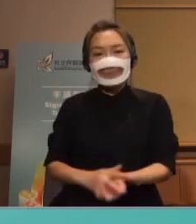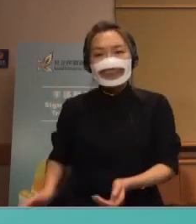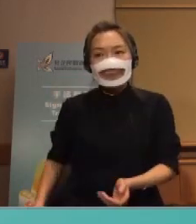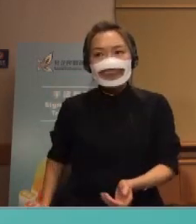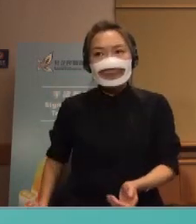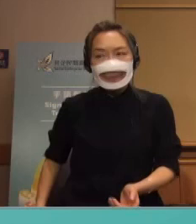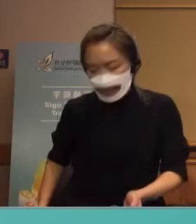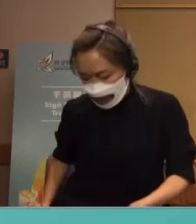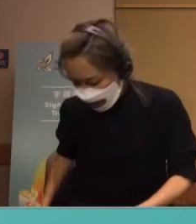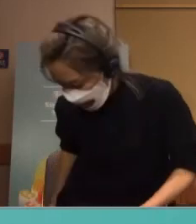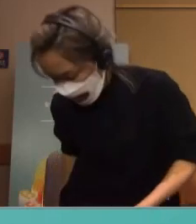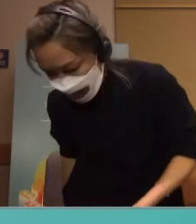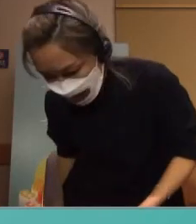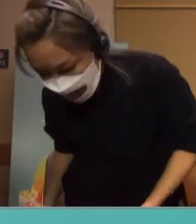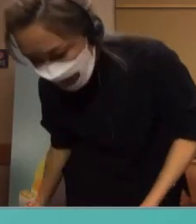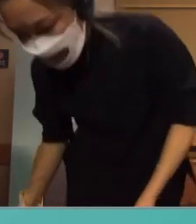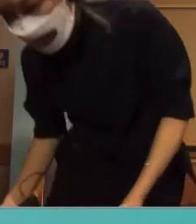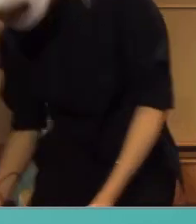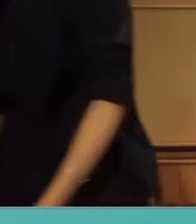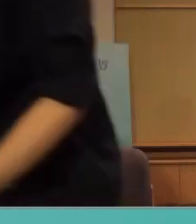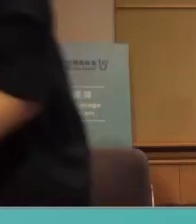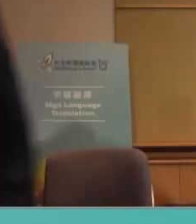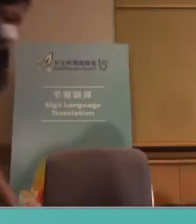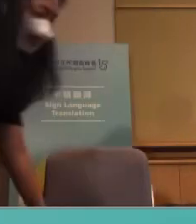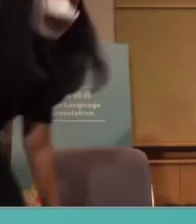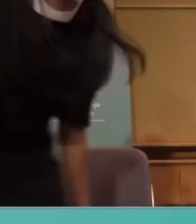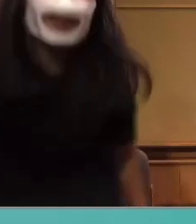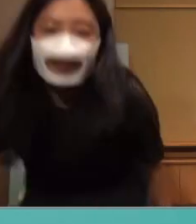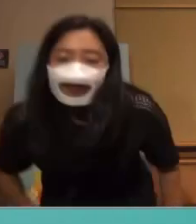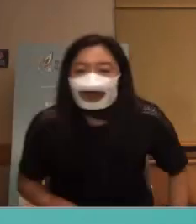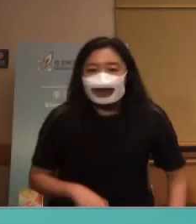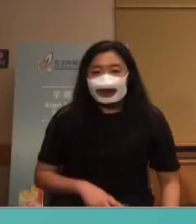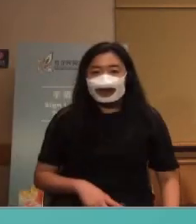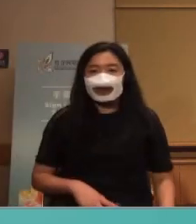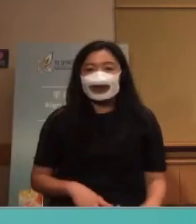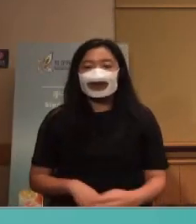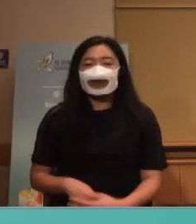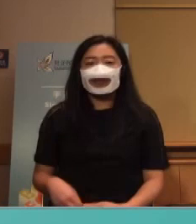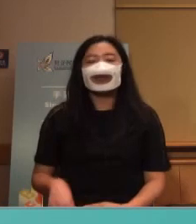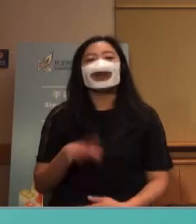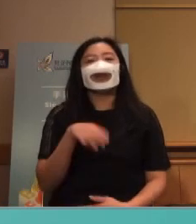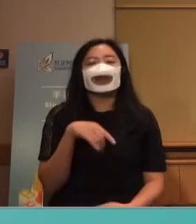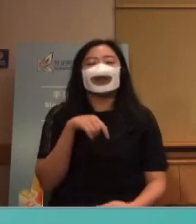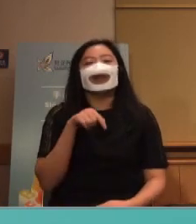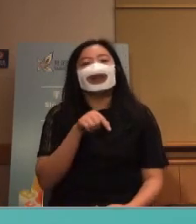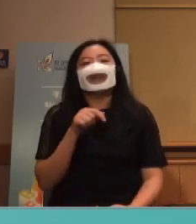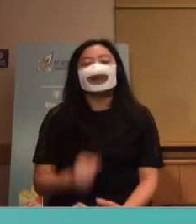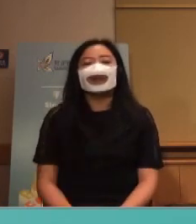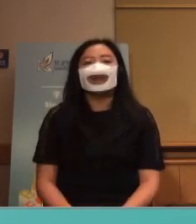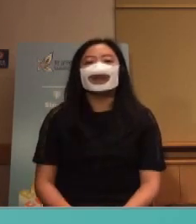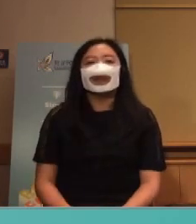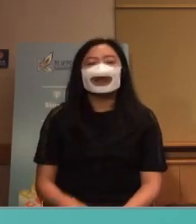Dang. Okay. Okay. Yeah. Birthday into Dang. Okay. You can all eat McDonald's in the dark. How fun would that